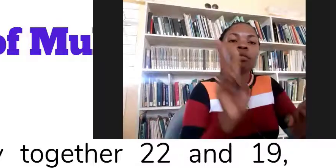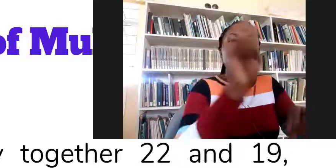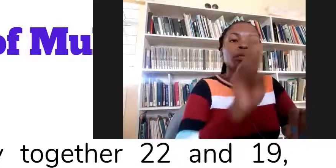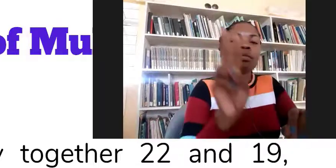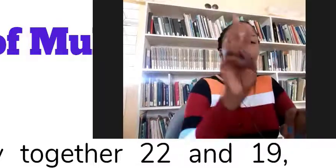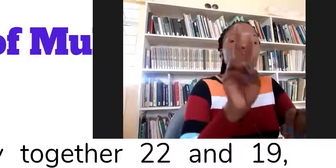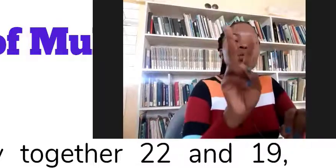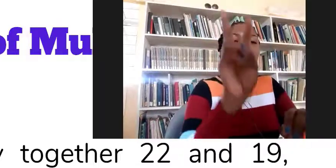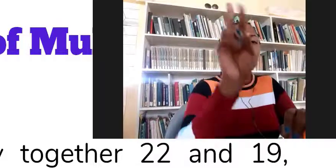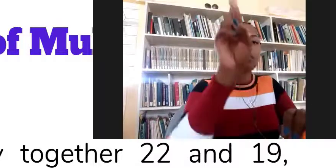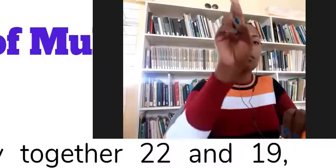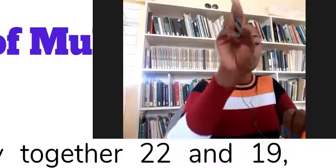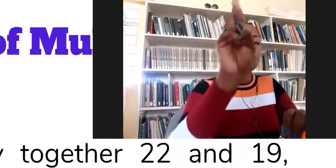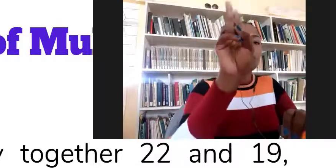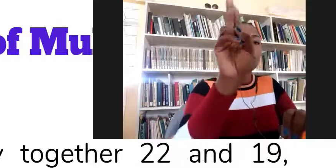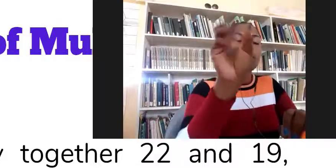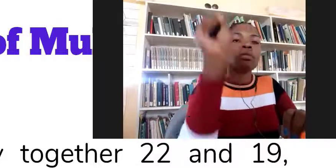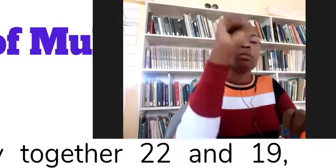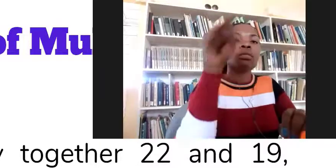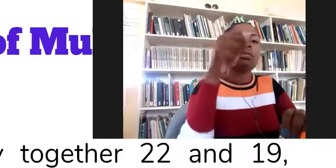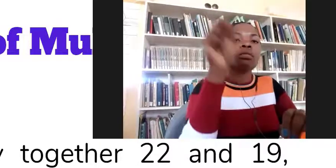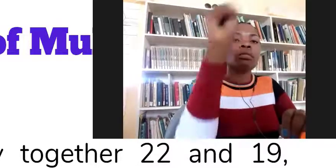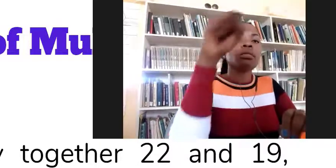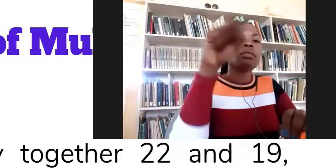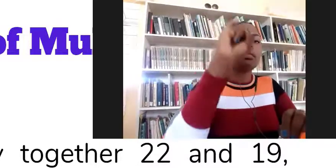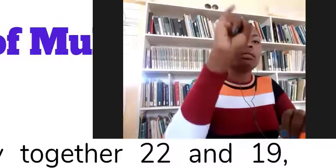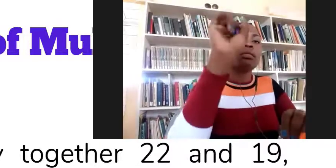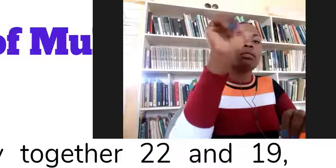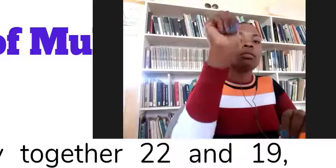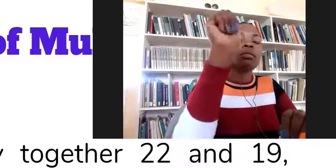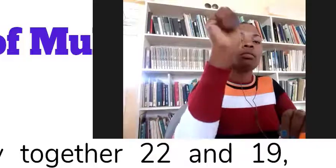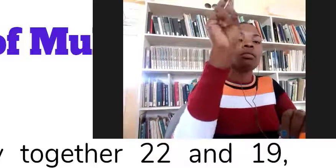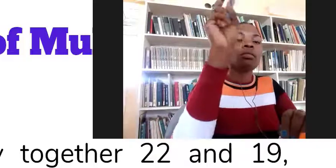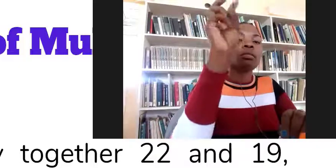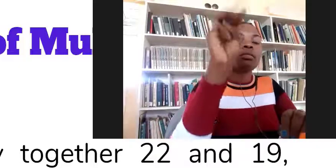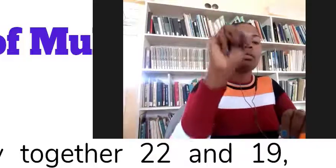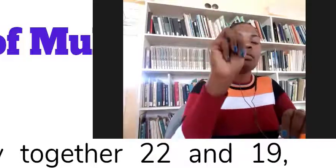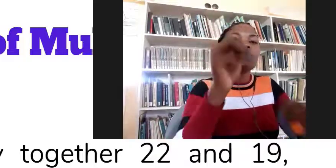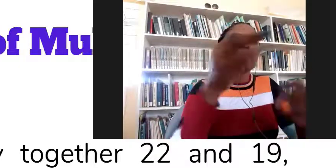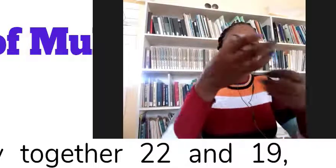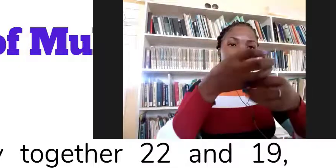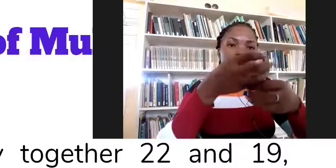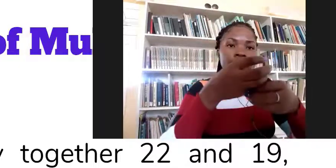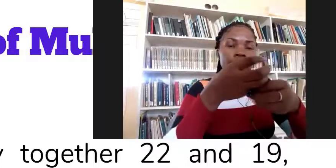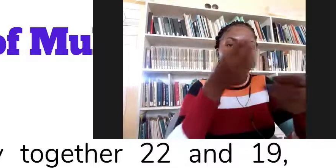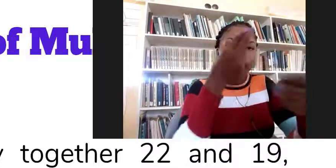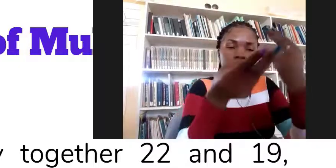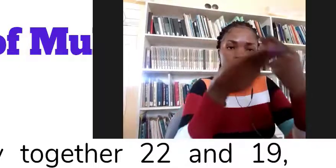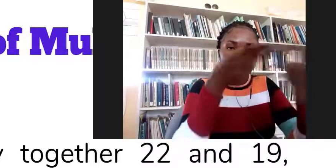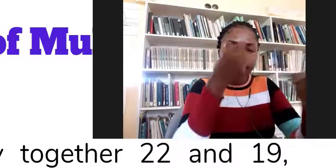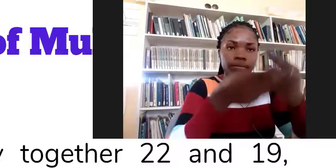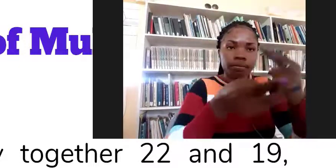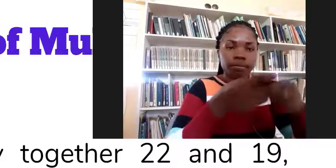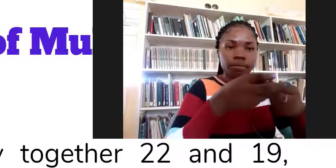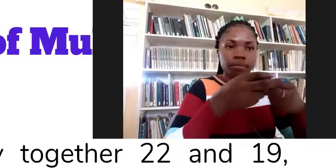to see if we can get the same 418 after multiplying